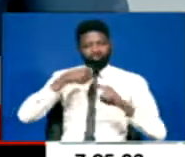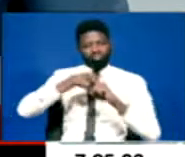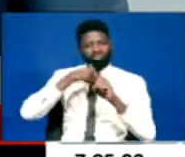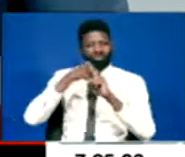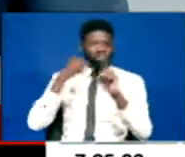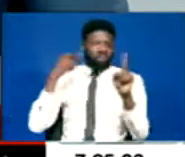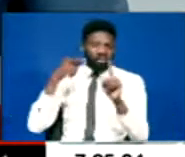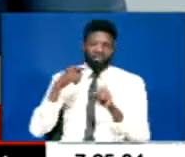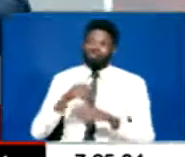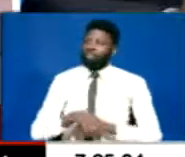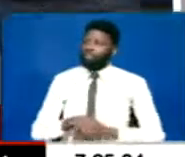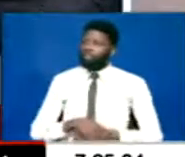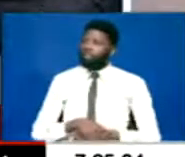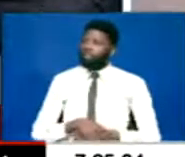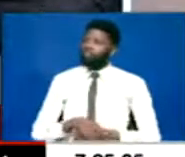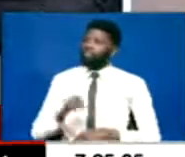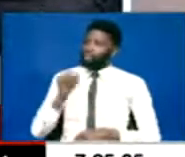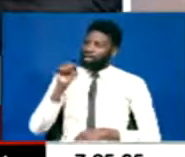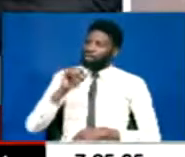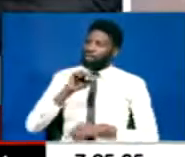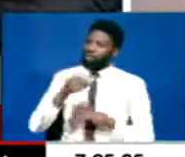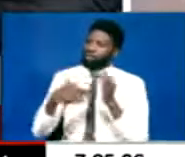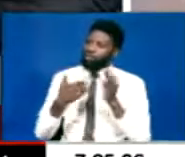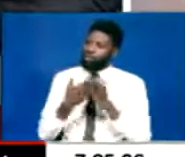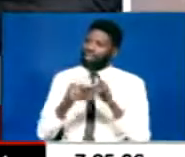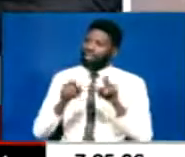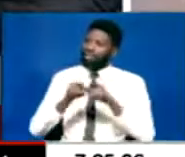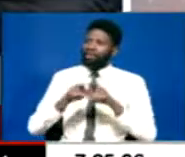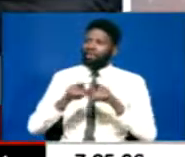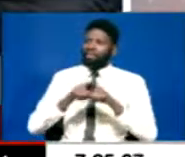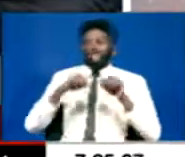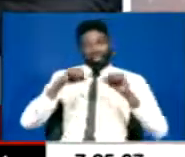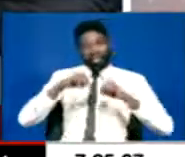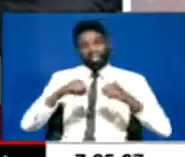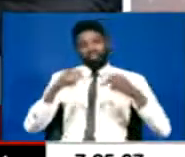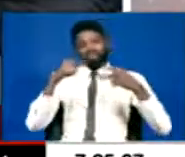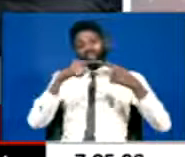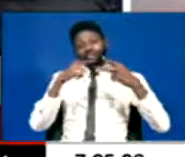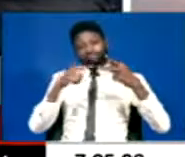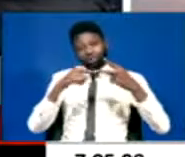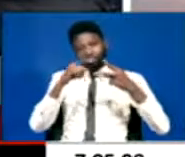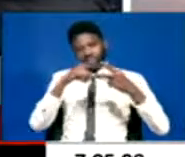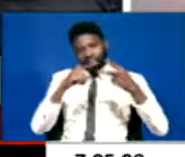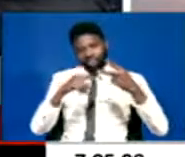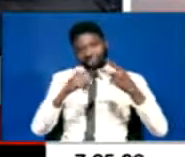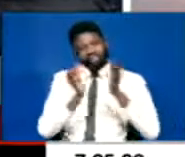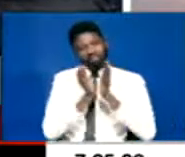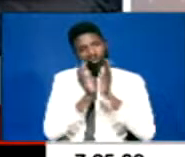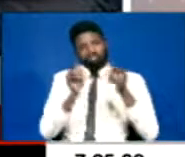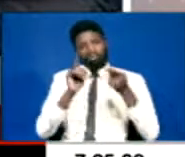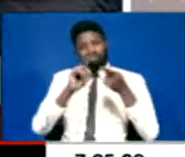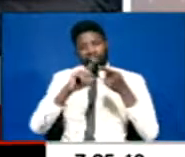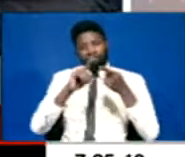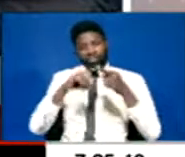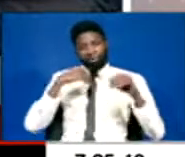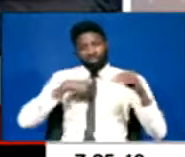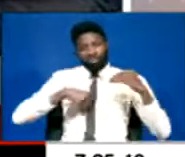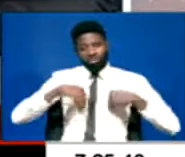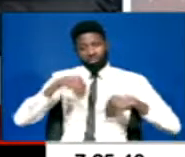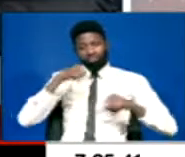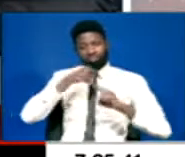them appear to agree on two issues, at least. The gender issues. One, the war against corruption,